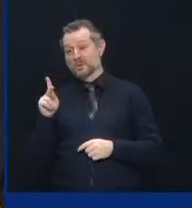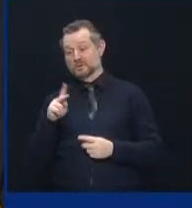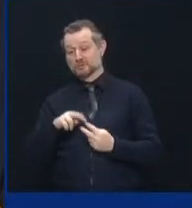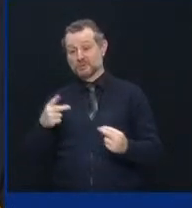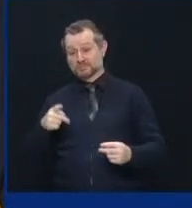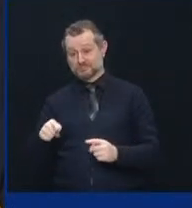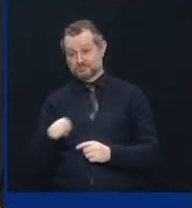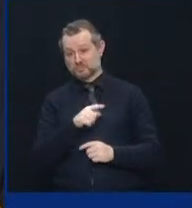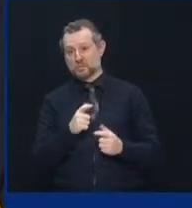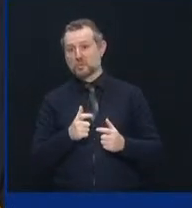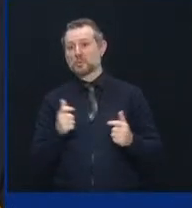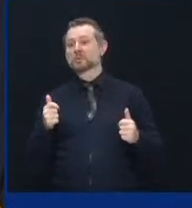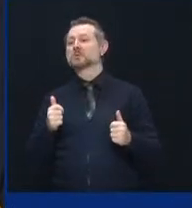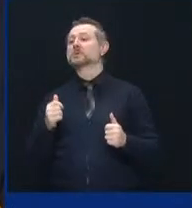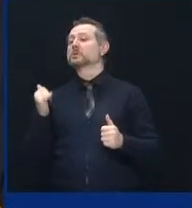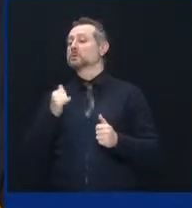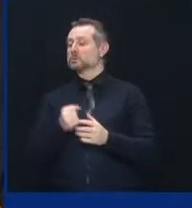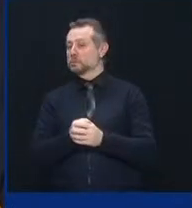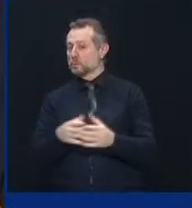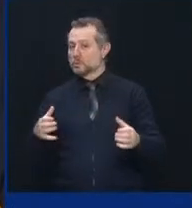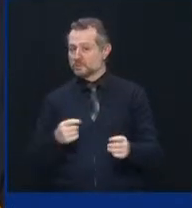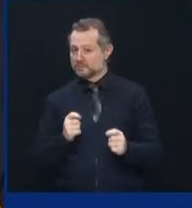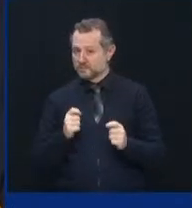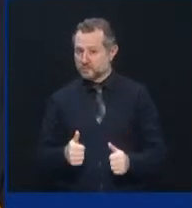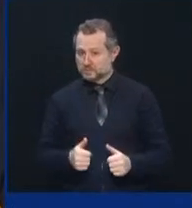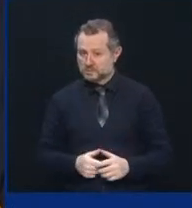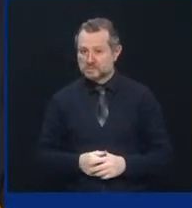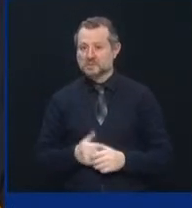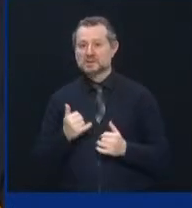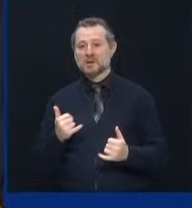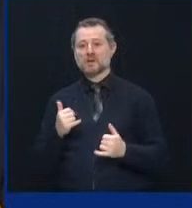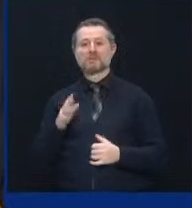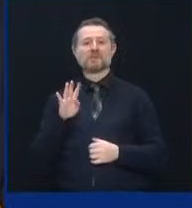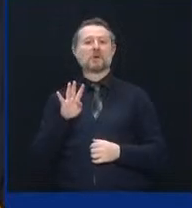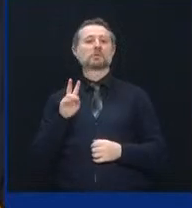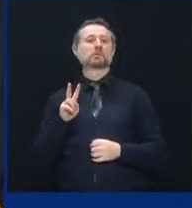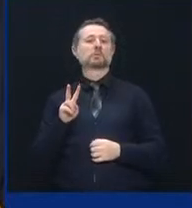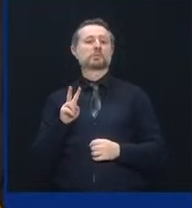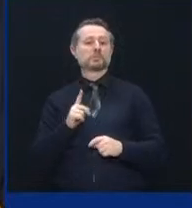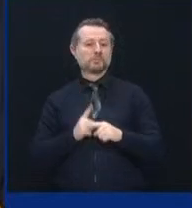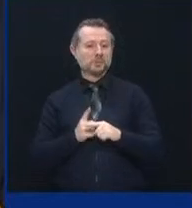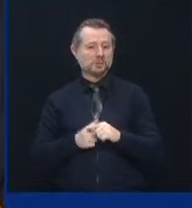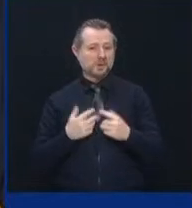quickly, there are now 42 positives of the UK variant.